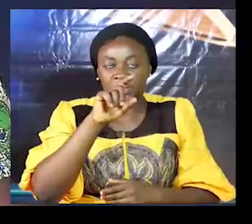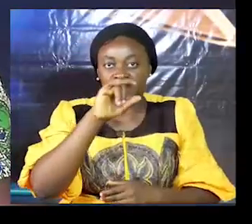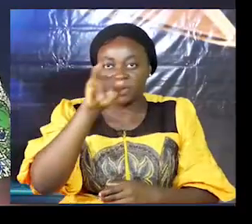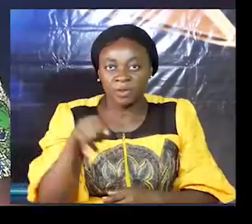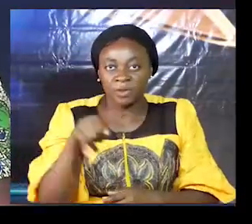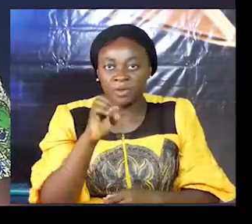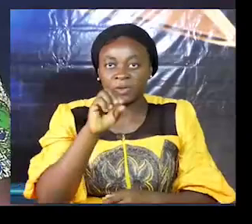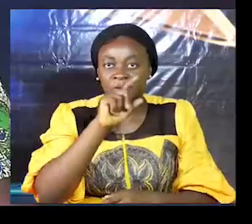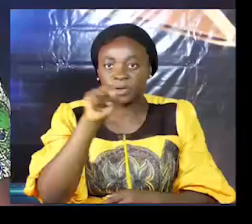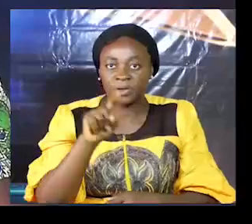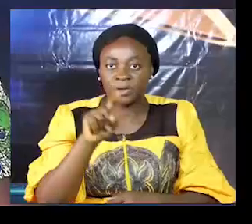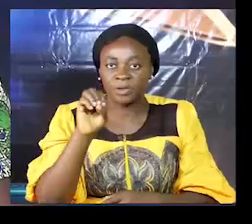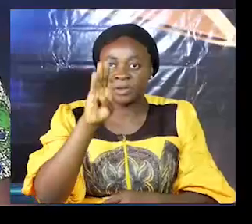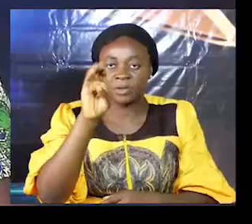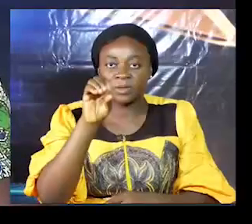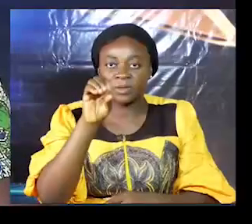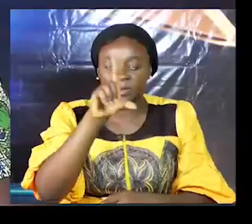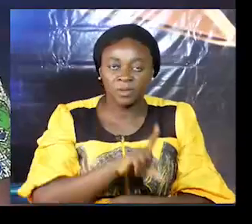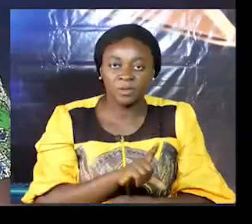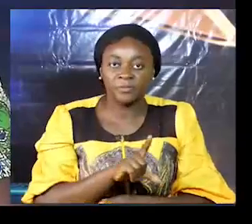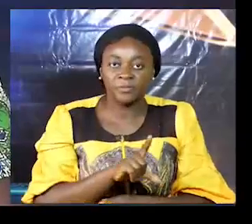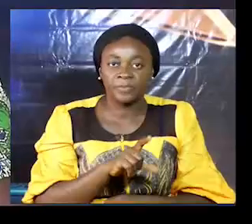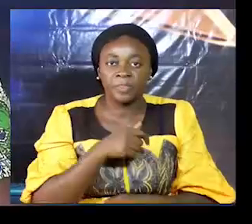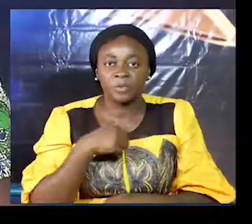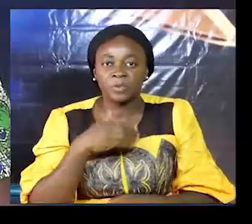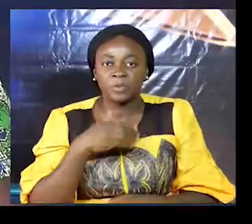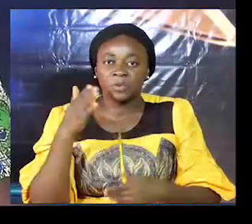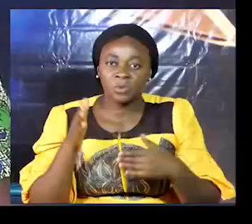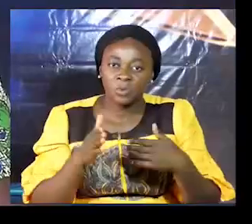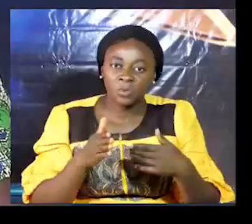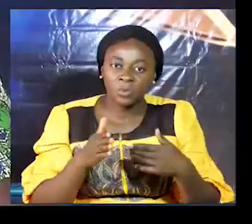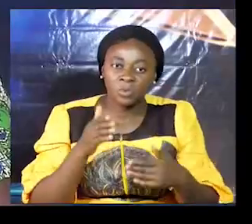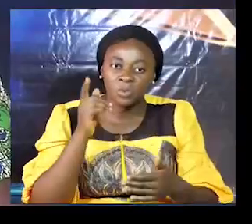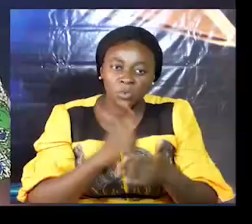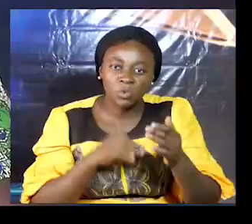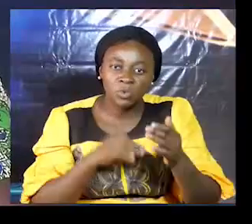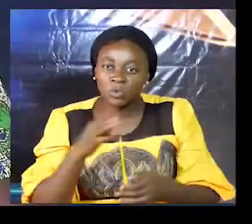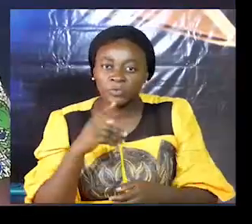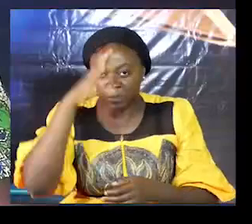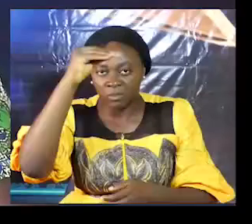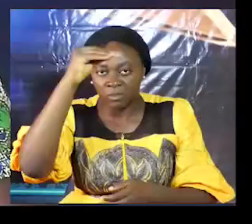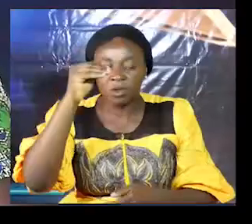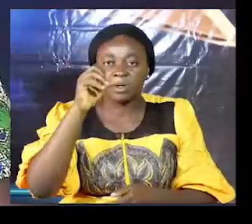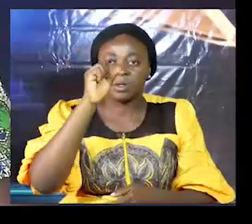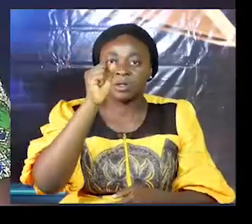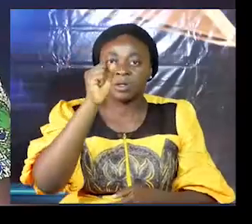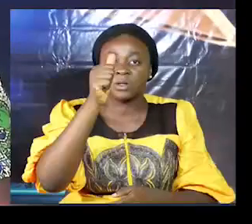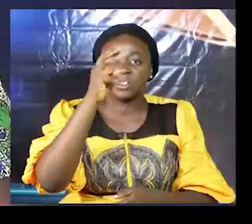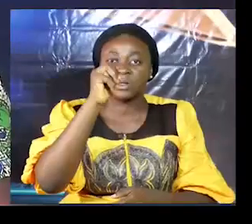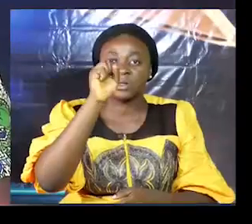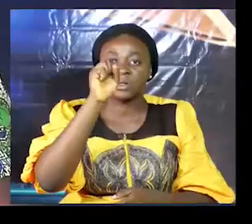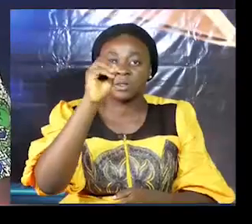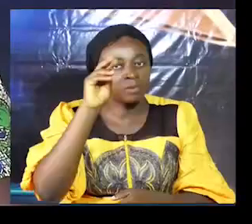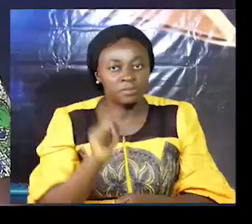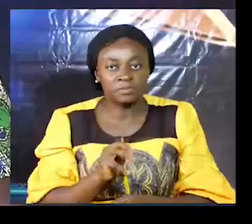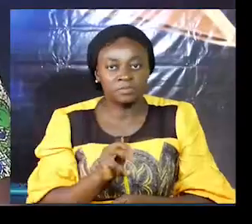womb, carrying an anointing? The Spirit of God was moving in his life. His doom was that he married the wrong woman.